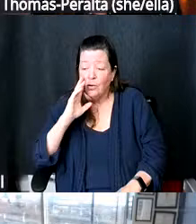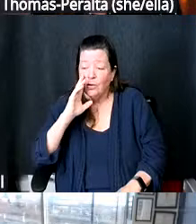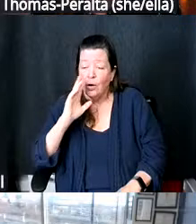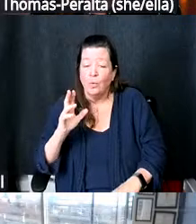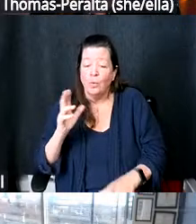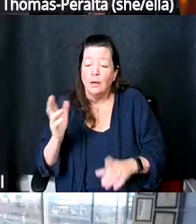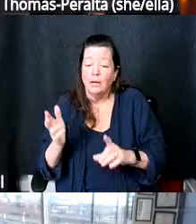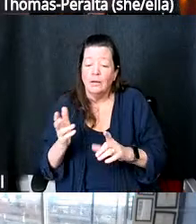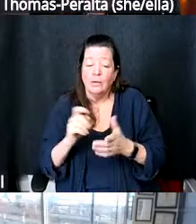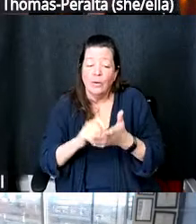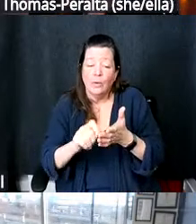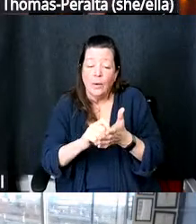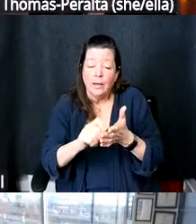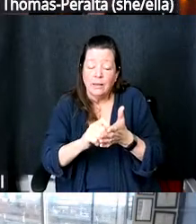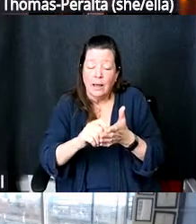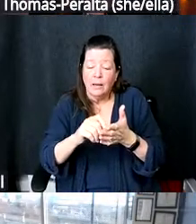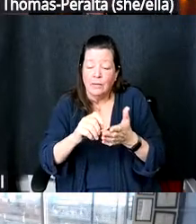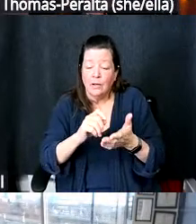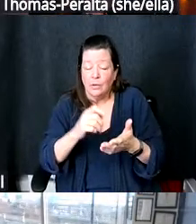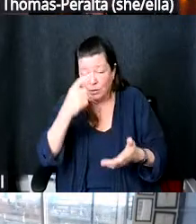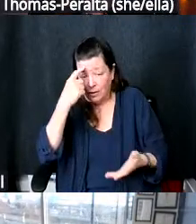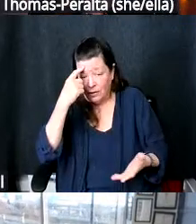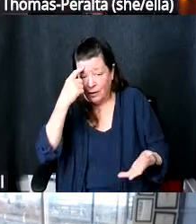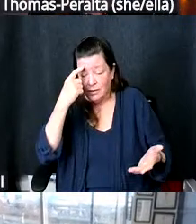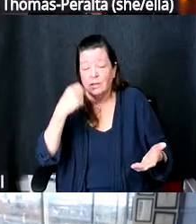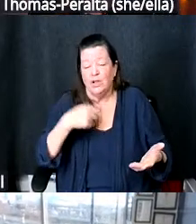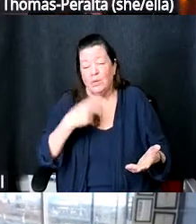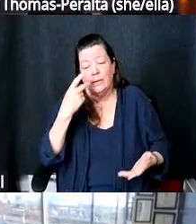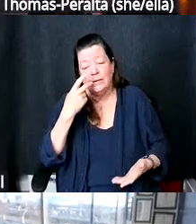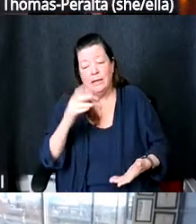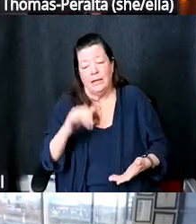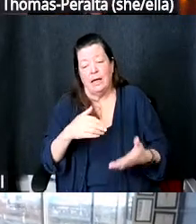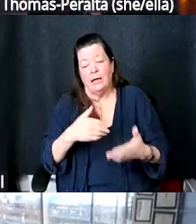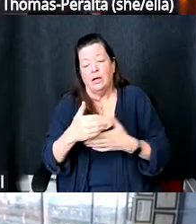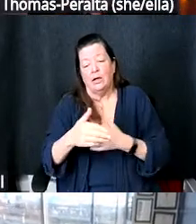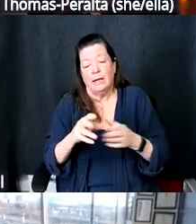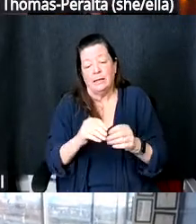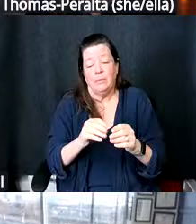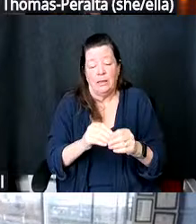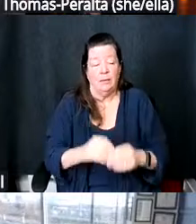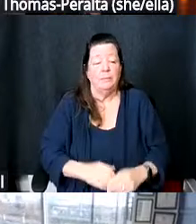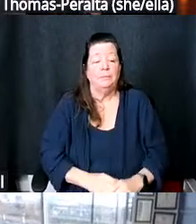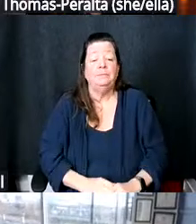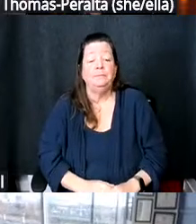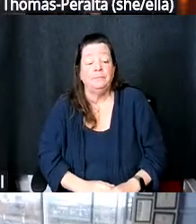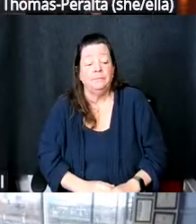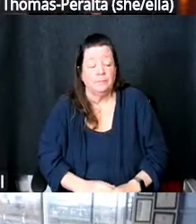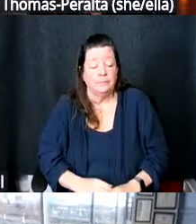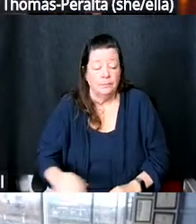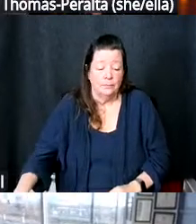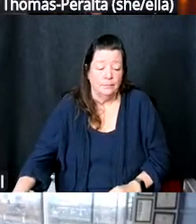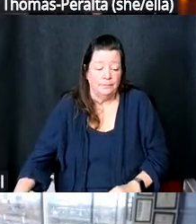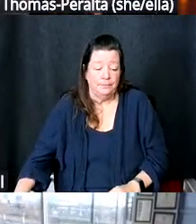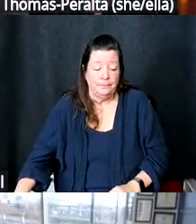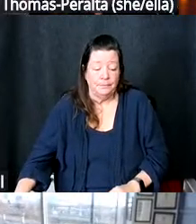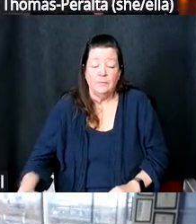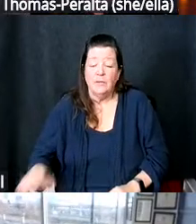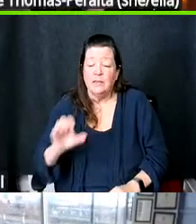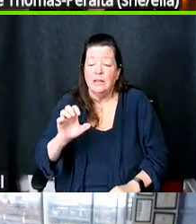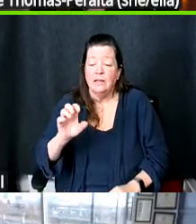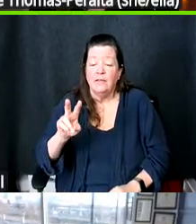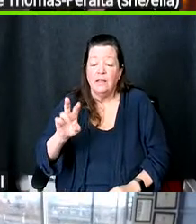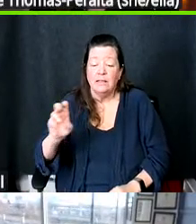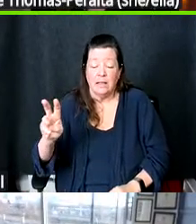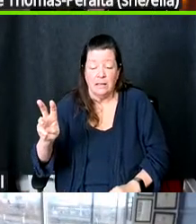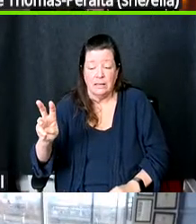notes and thoughts. You'll see that reflected in our next meeting when we vote. CB6. Thank